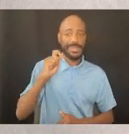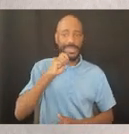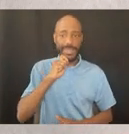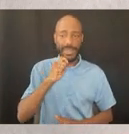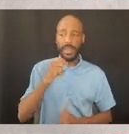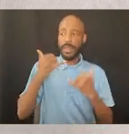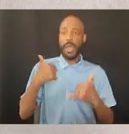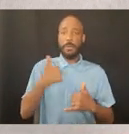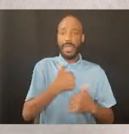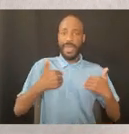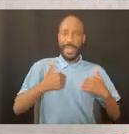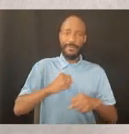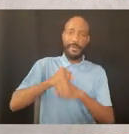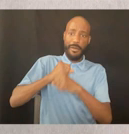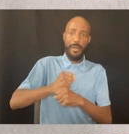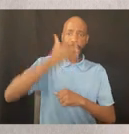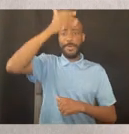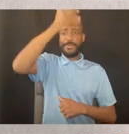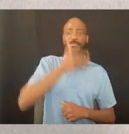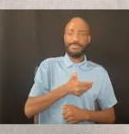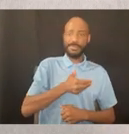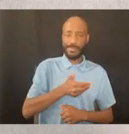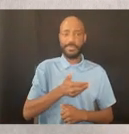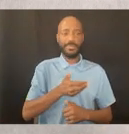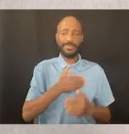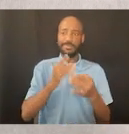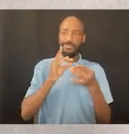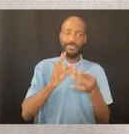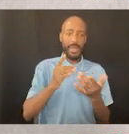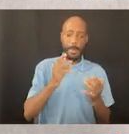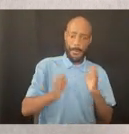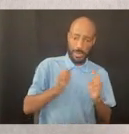in a self-imposed quarantine socially, emotionally, and physically?